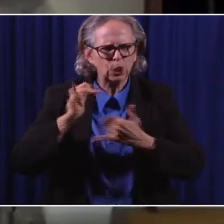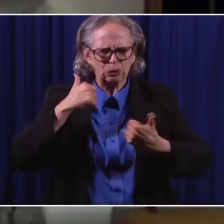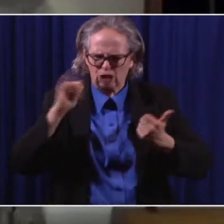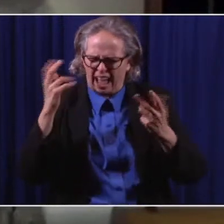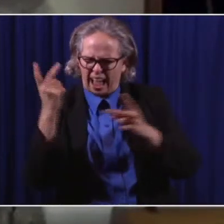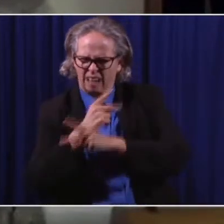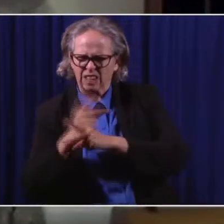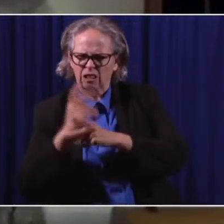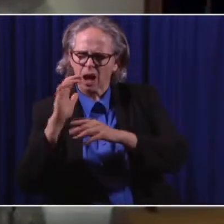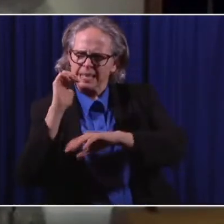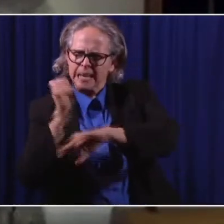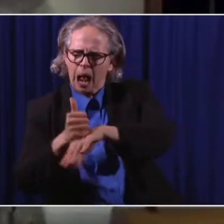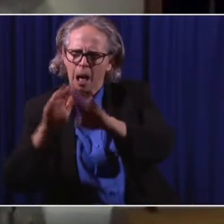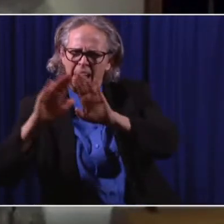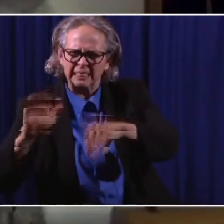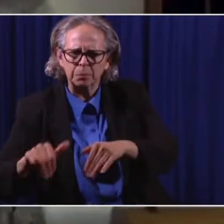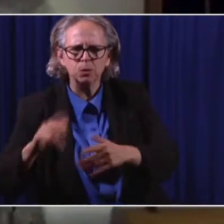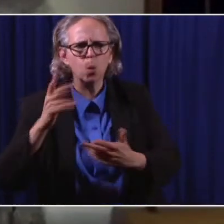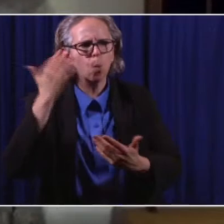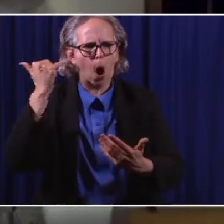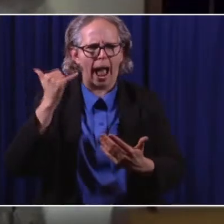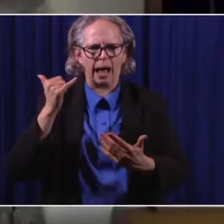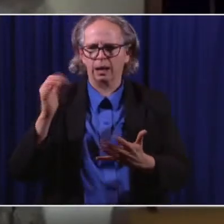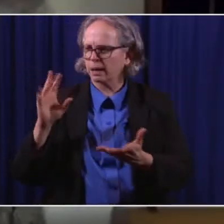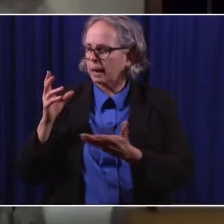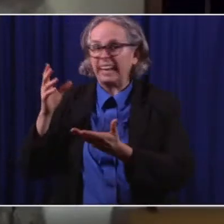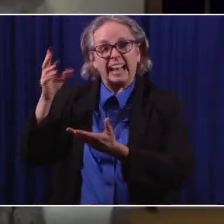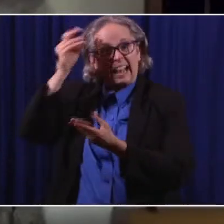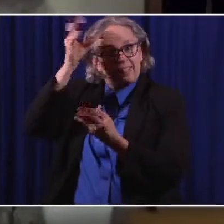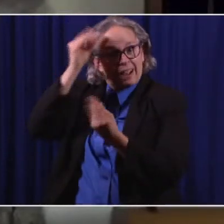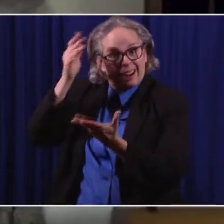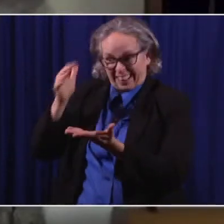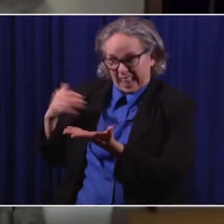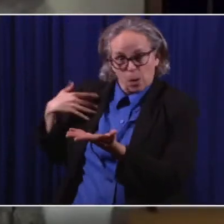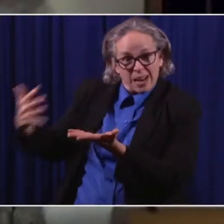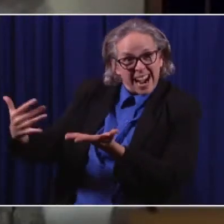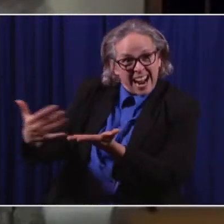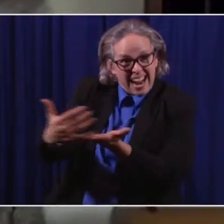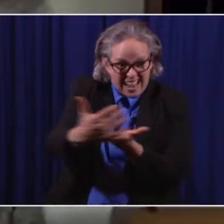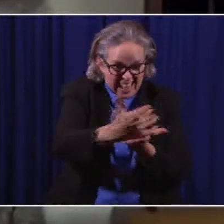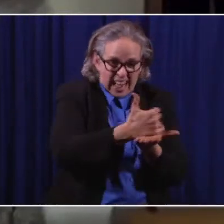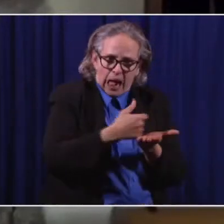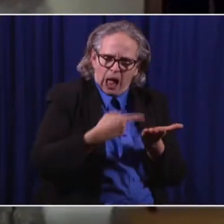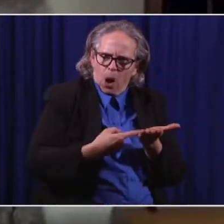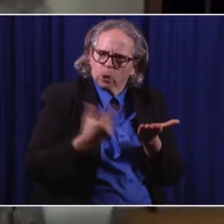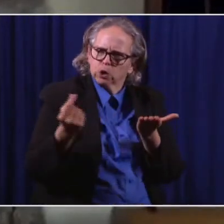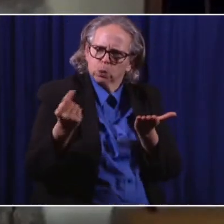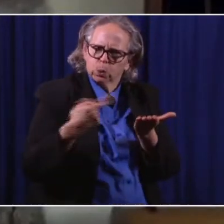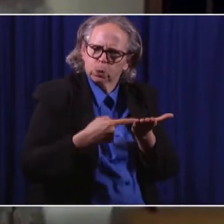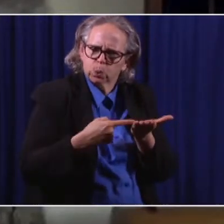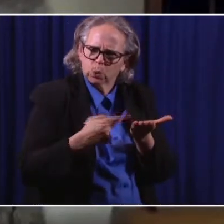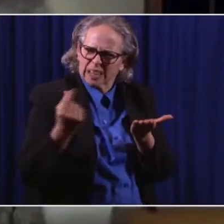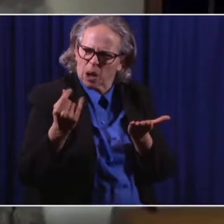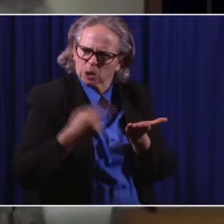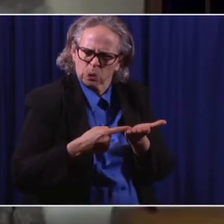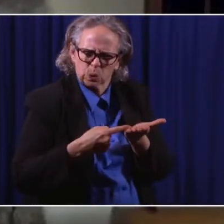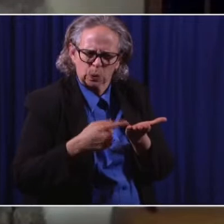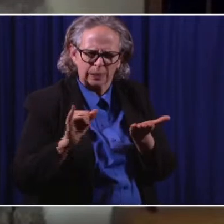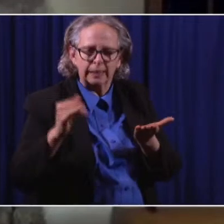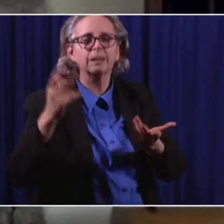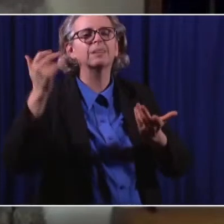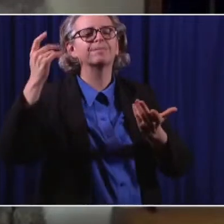And so what's happening now is, they're reporting things, but